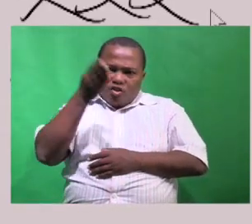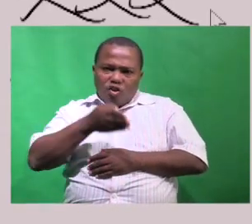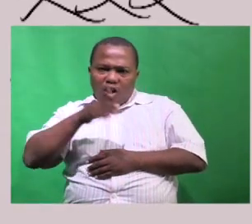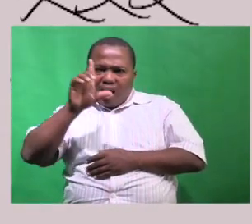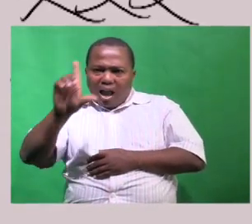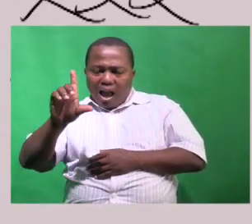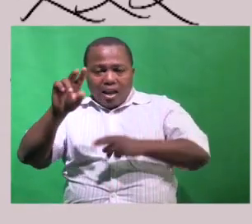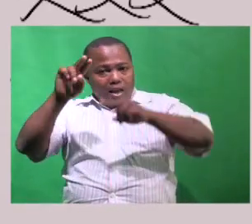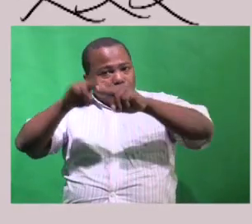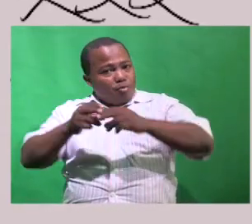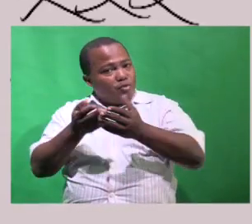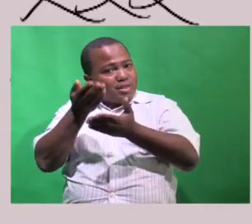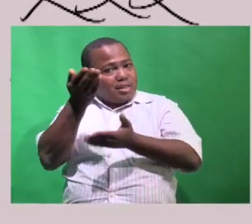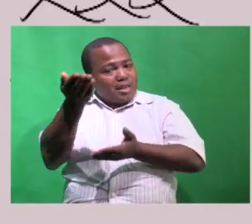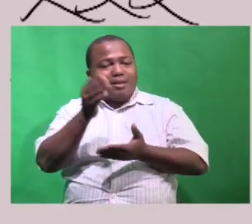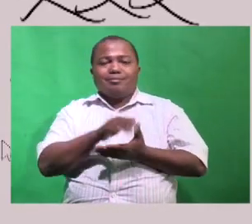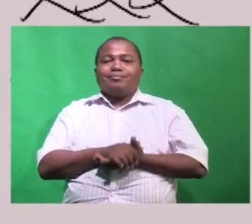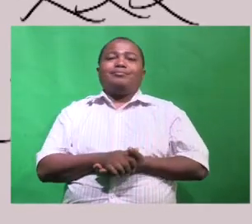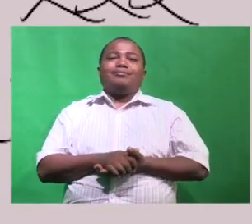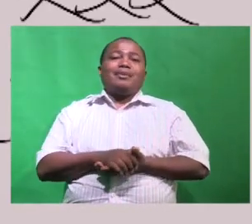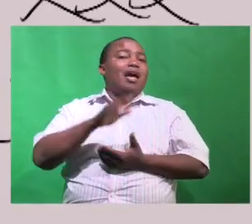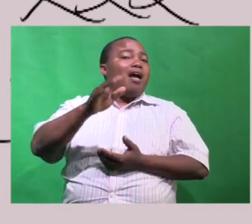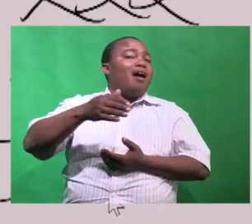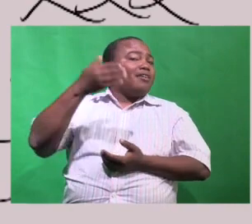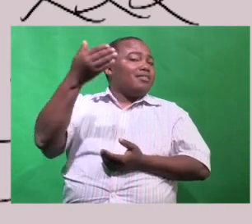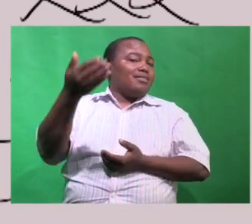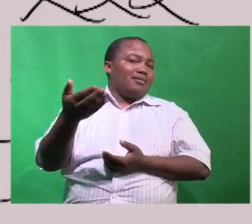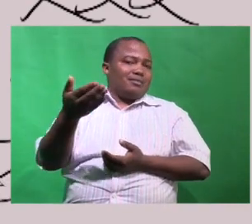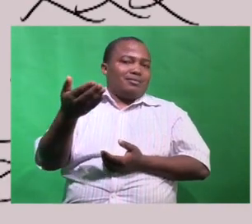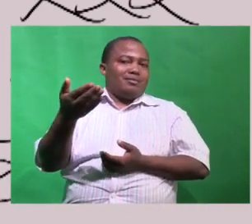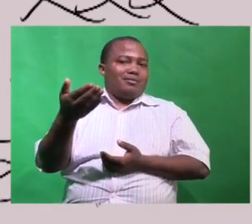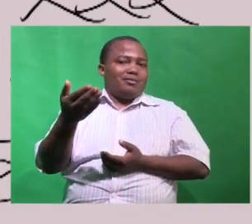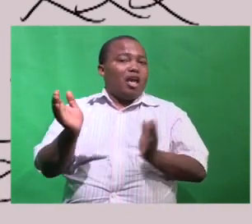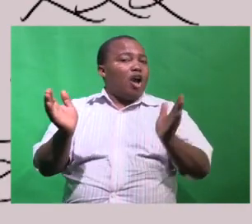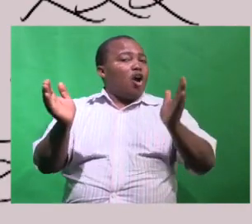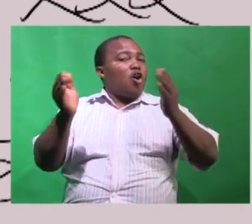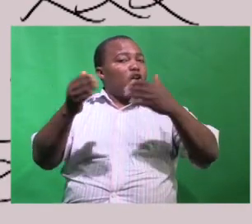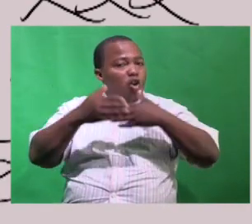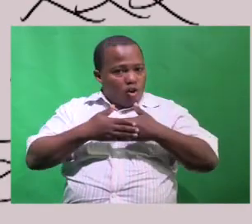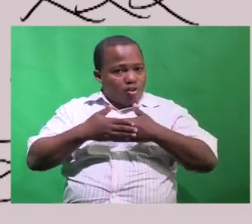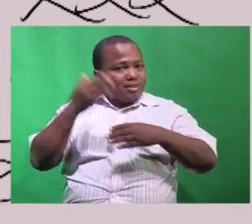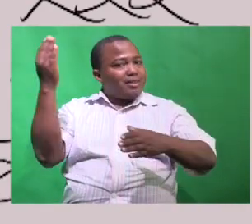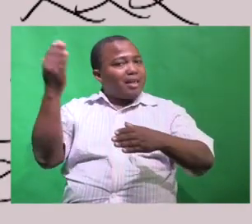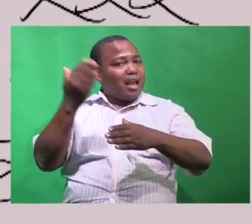here. And then close the account.